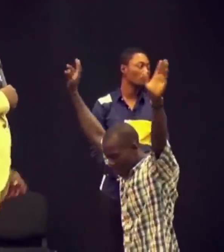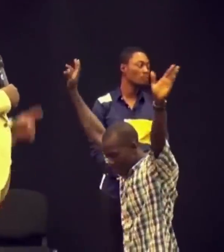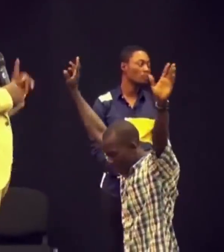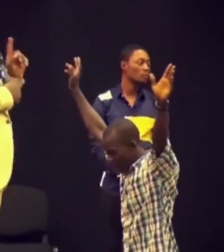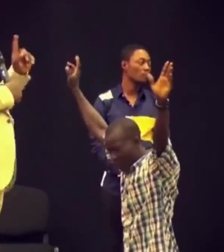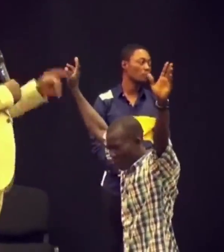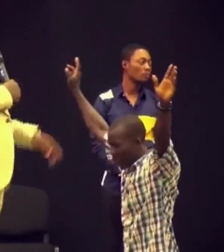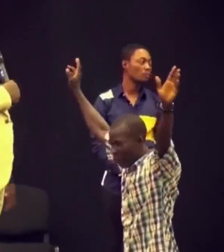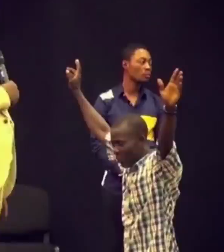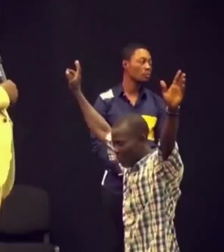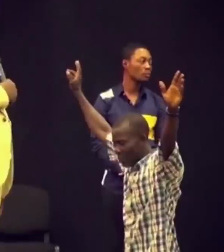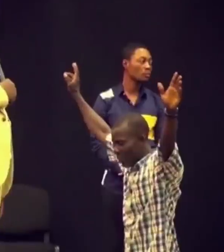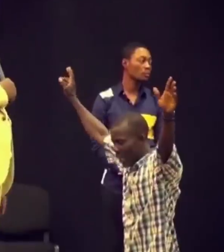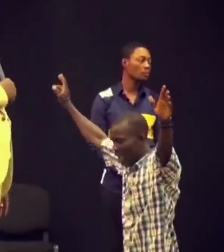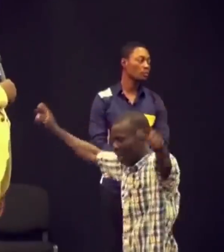mo ti ri